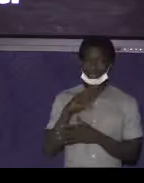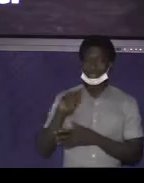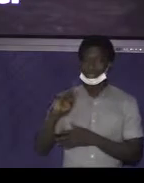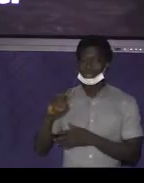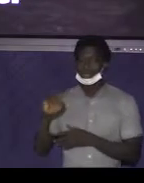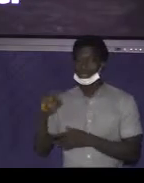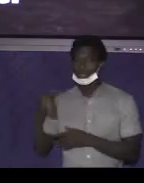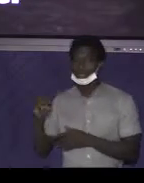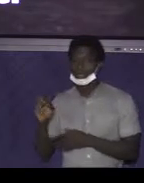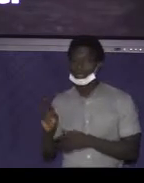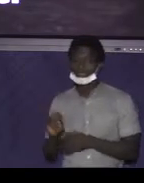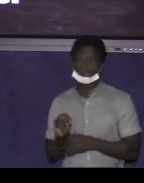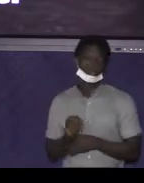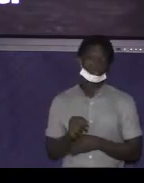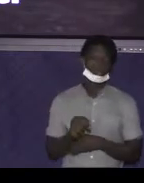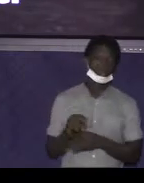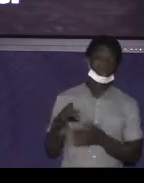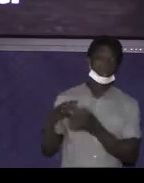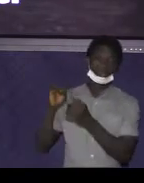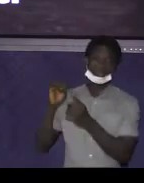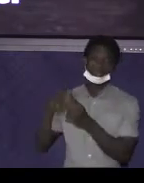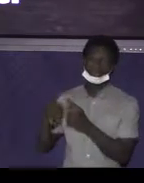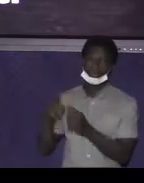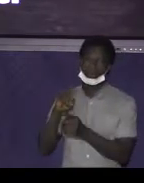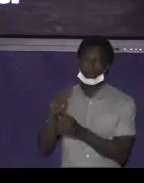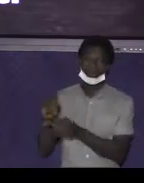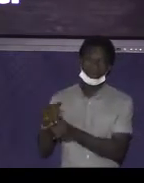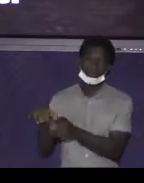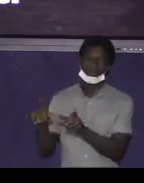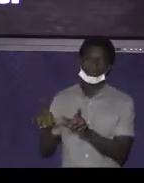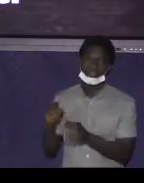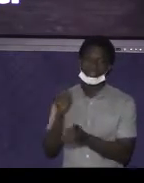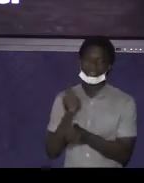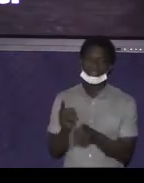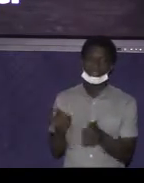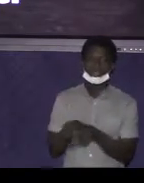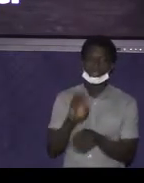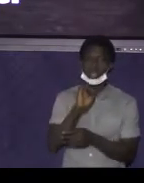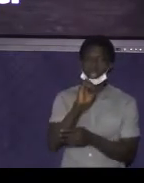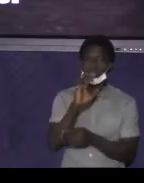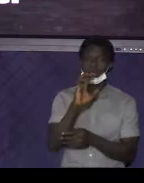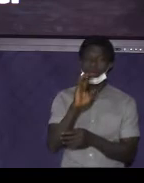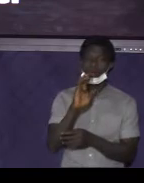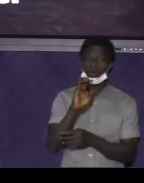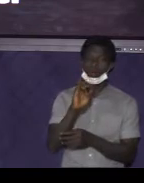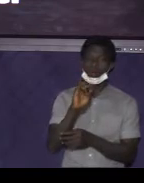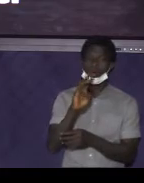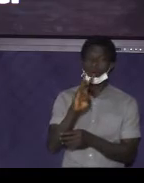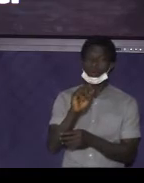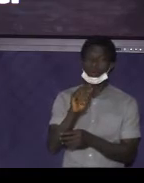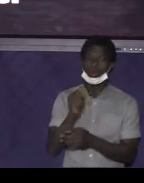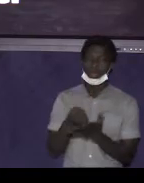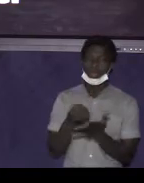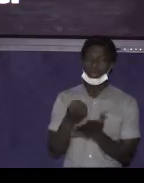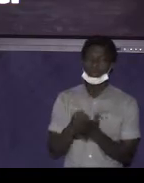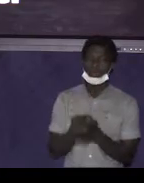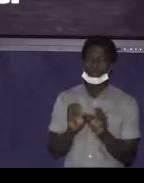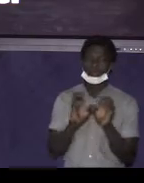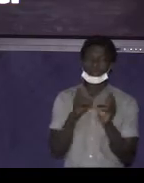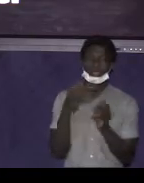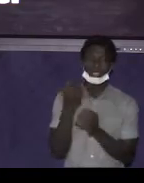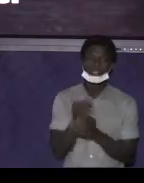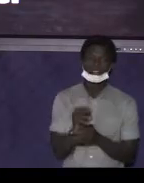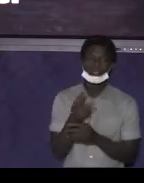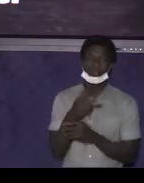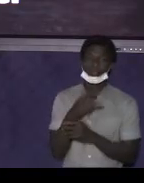just belong to particular geographical location. Just like example here, ECOWAS, that this is Economic Community of